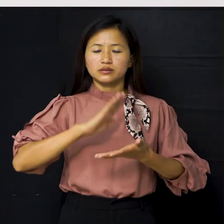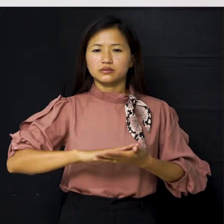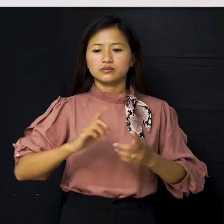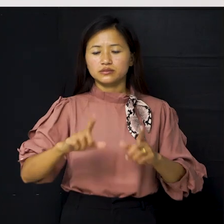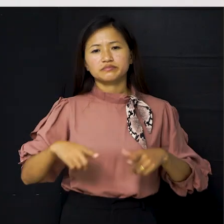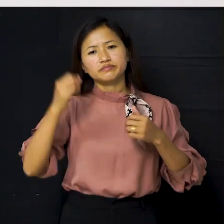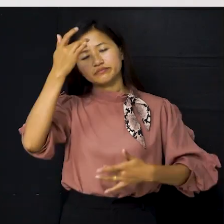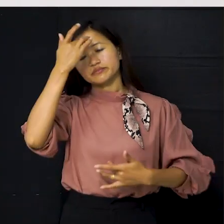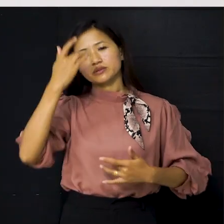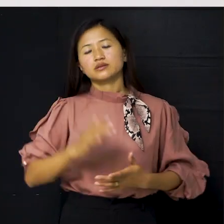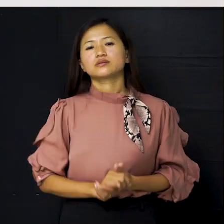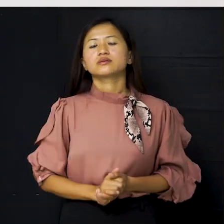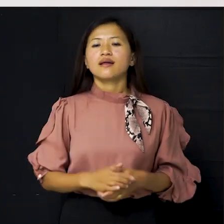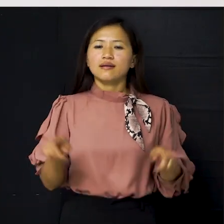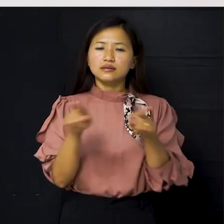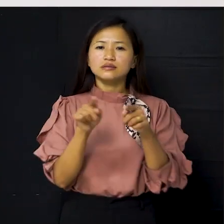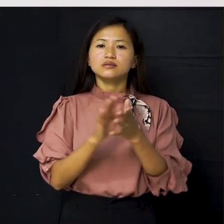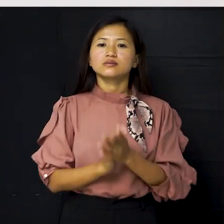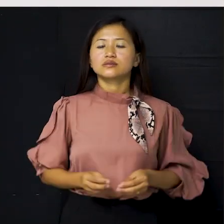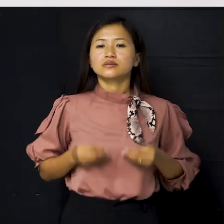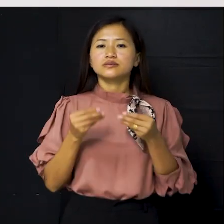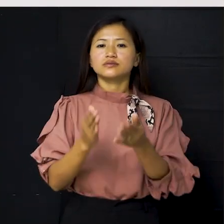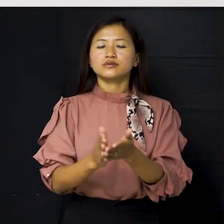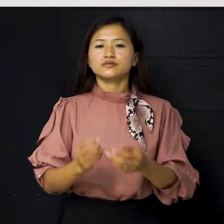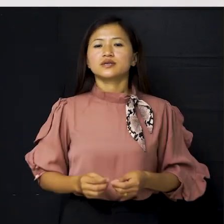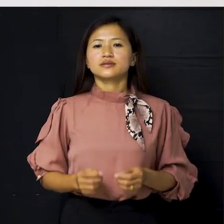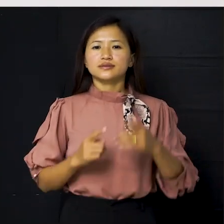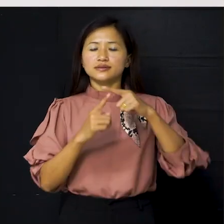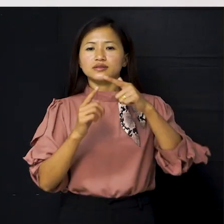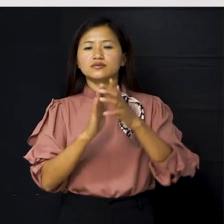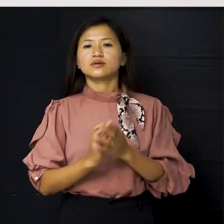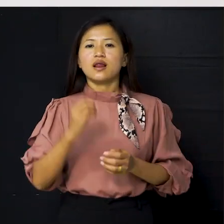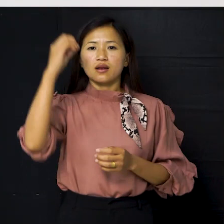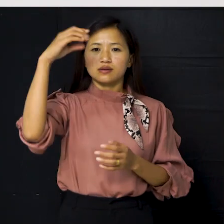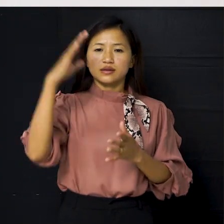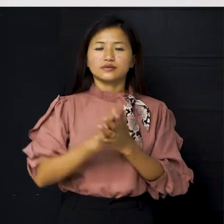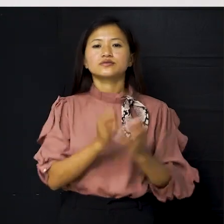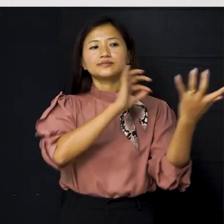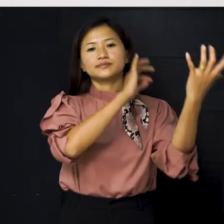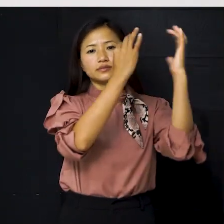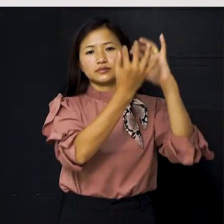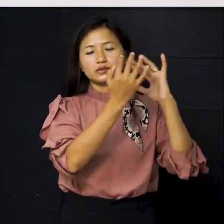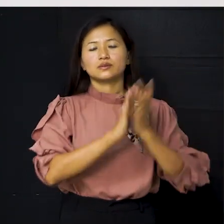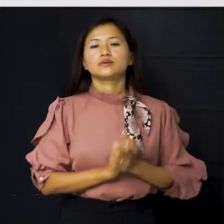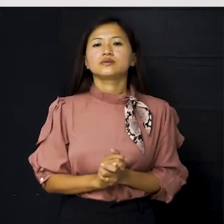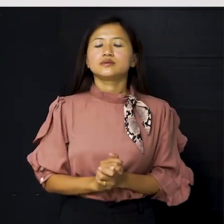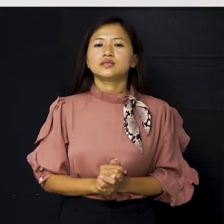empire, right? So likewise, she was also given the title of light of the world, all right?